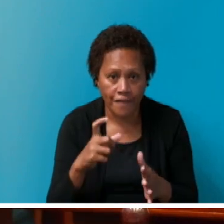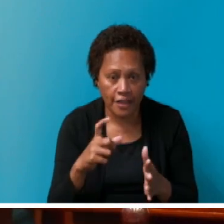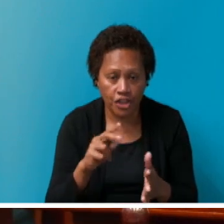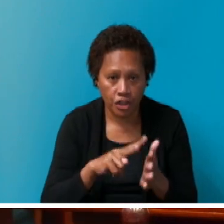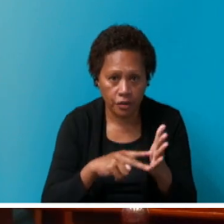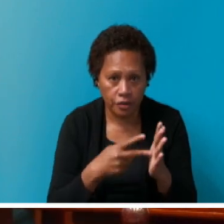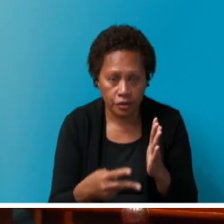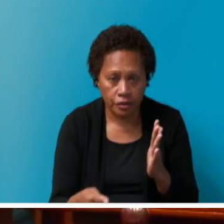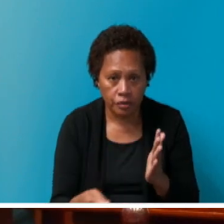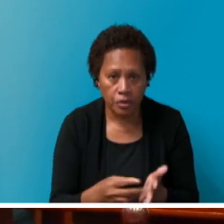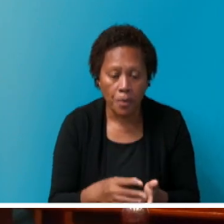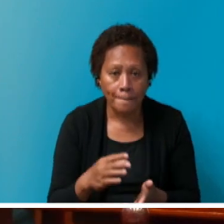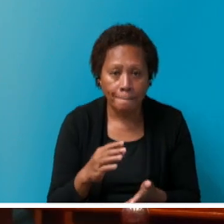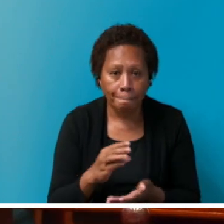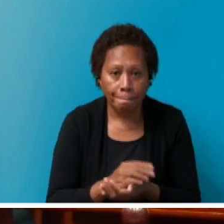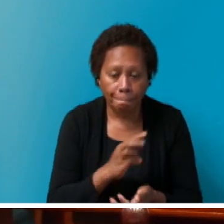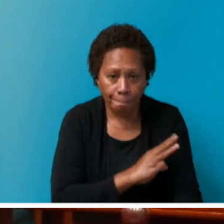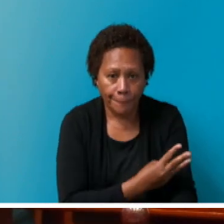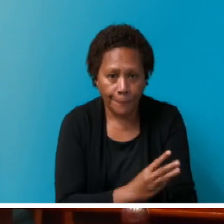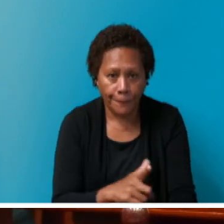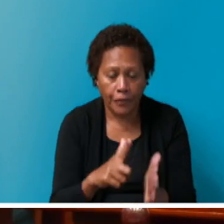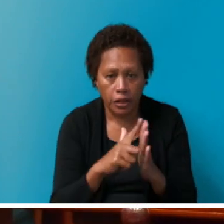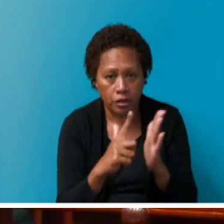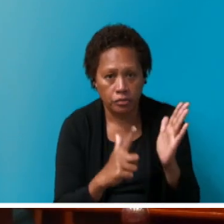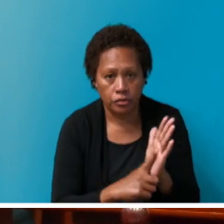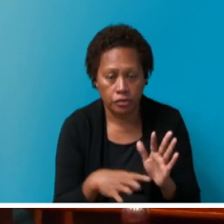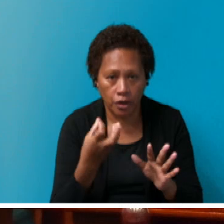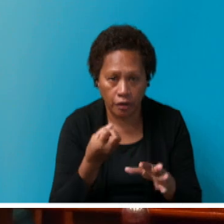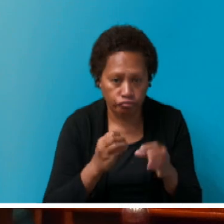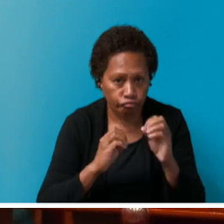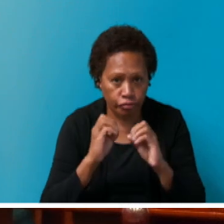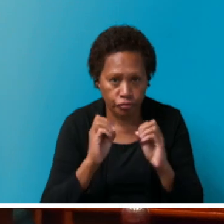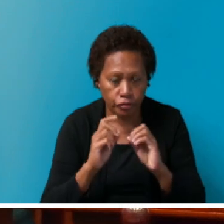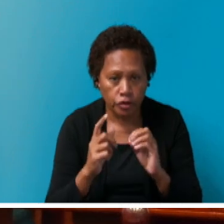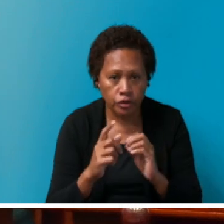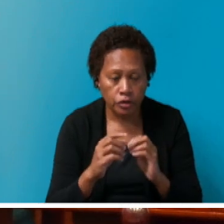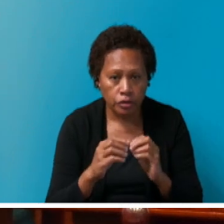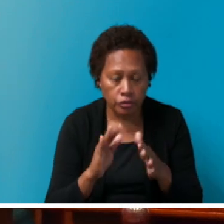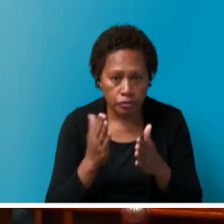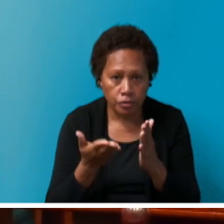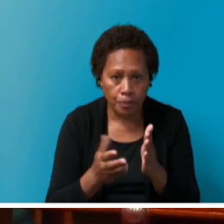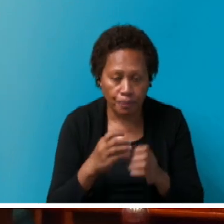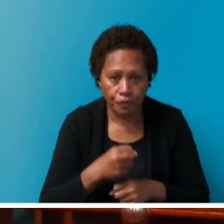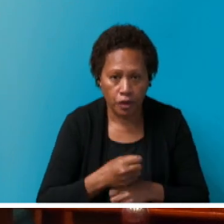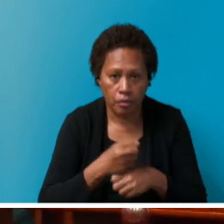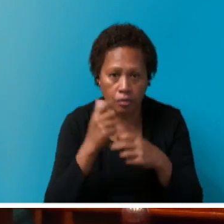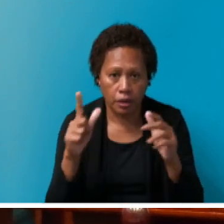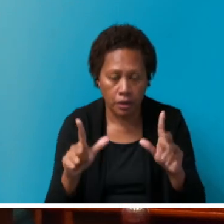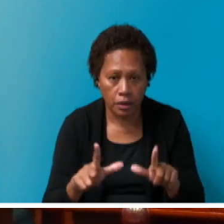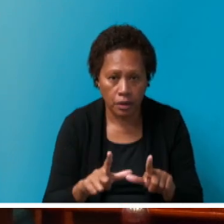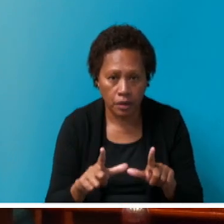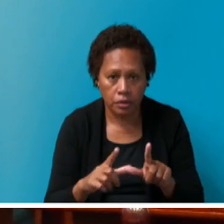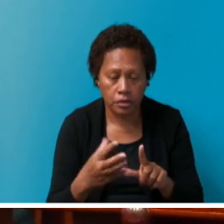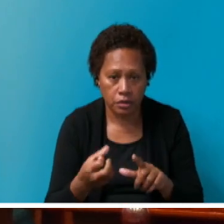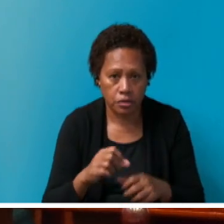laws. The authority administers oral assessments for the upgrade of licenses, and these assessments are to verify competency